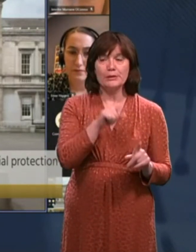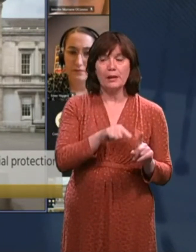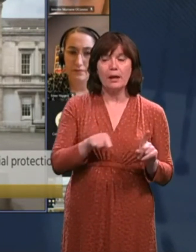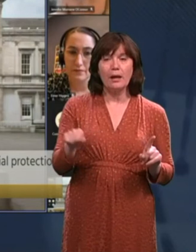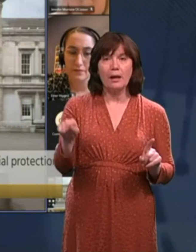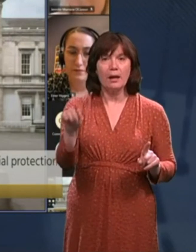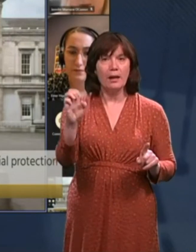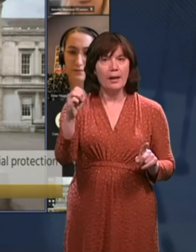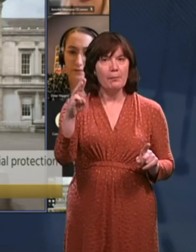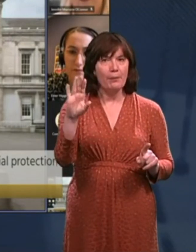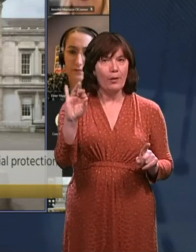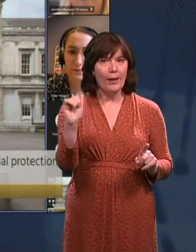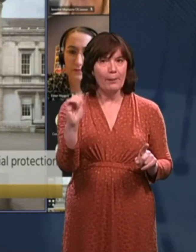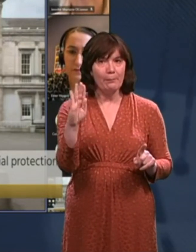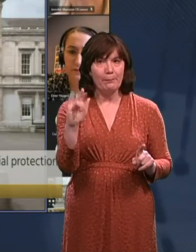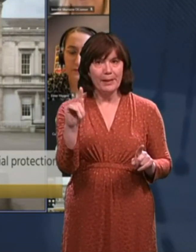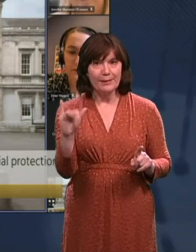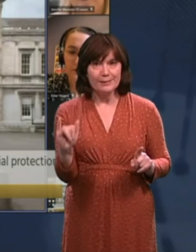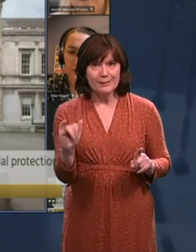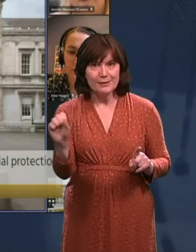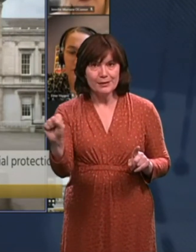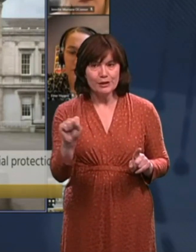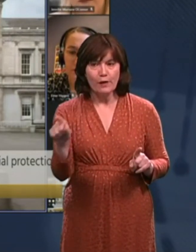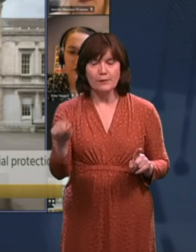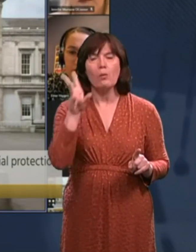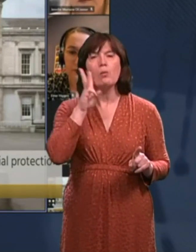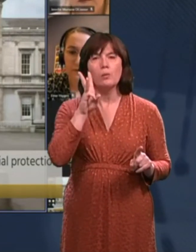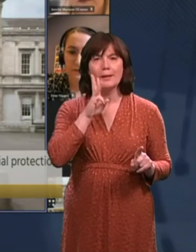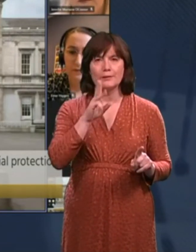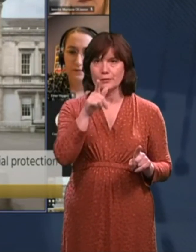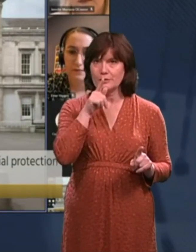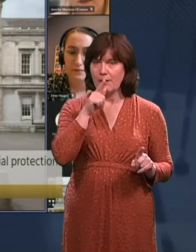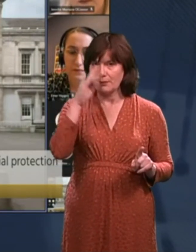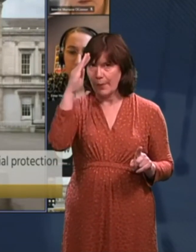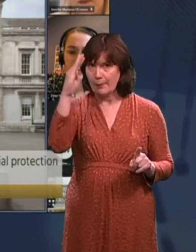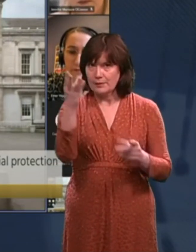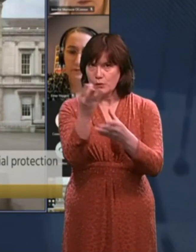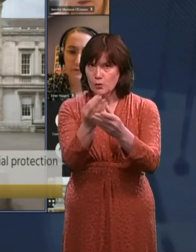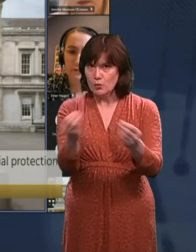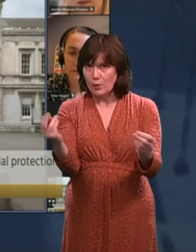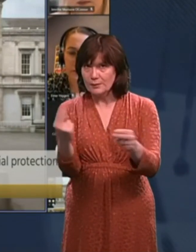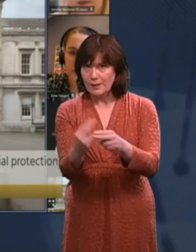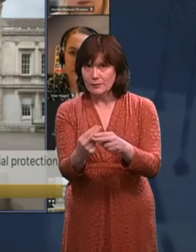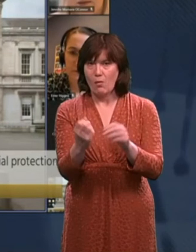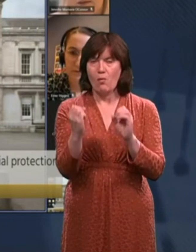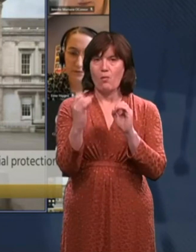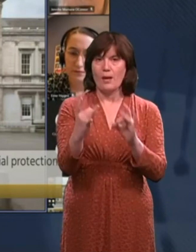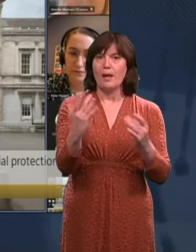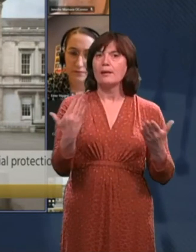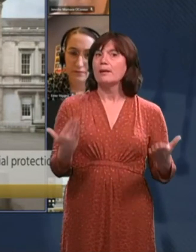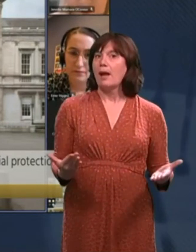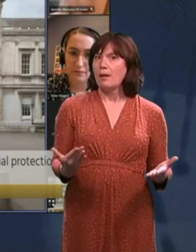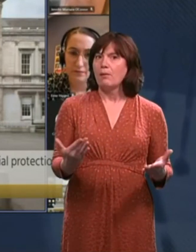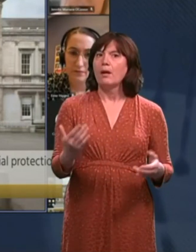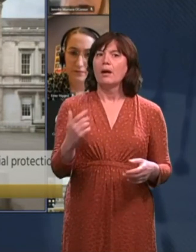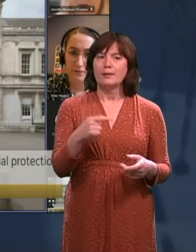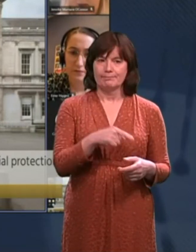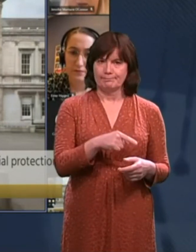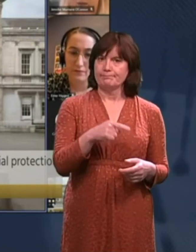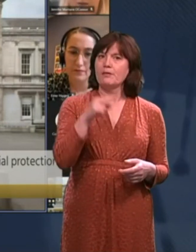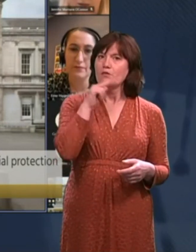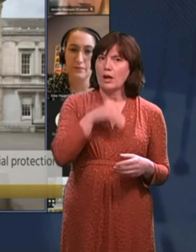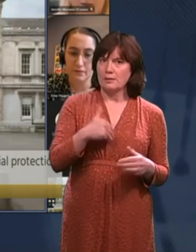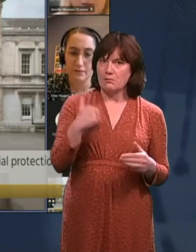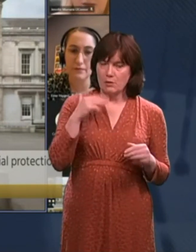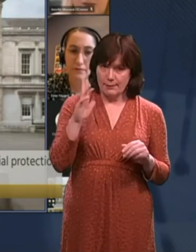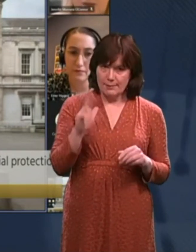in the employability service that were able to have that conversation and sort out that problem. And every Friday morning he got whatever number of hours he needed